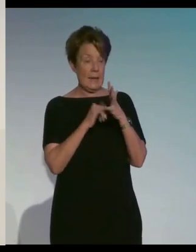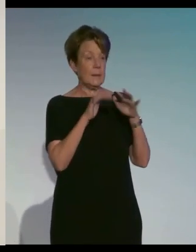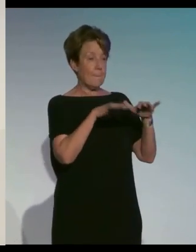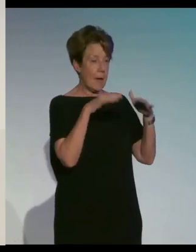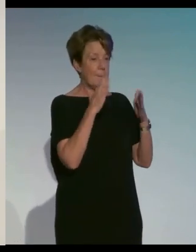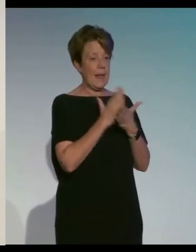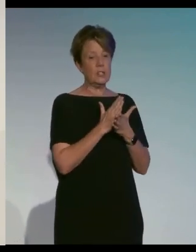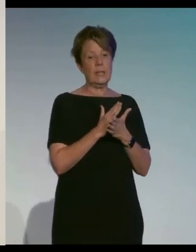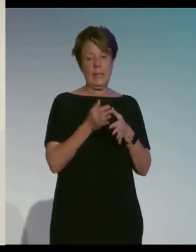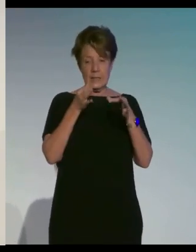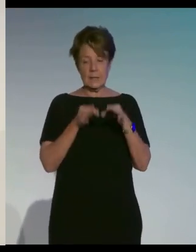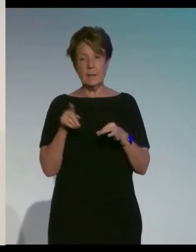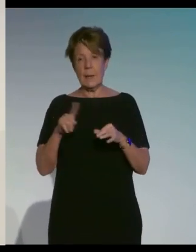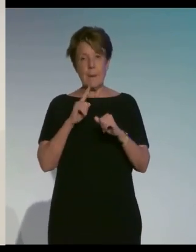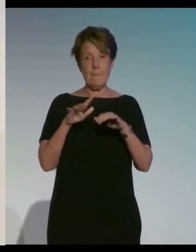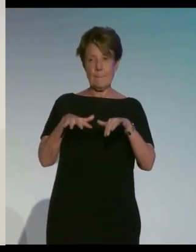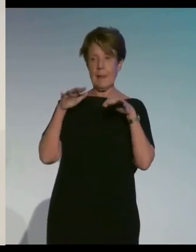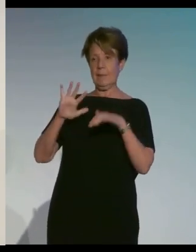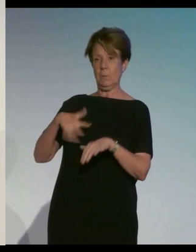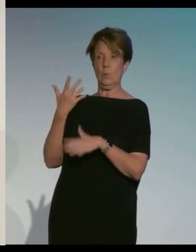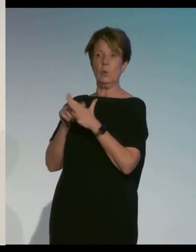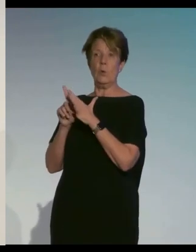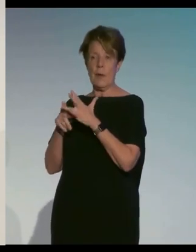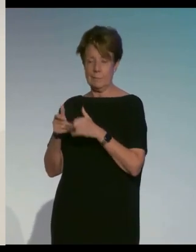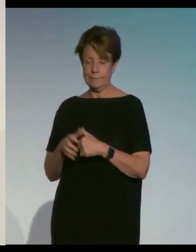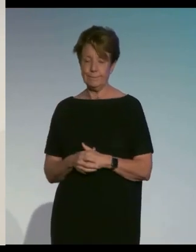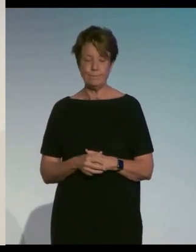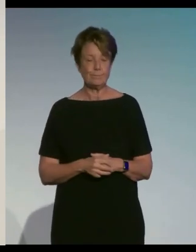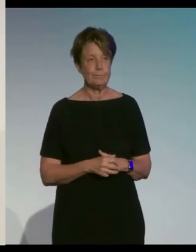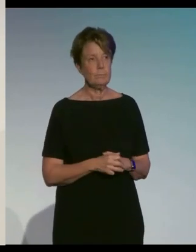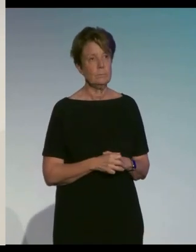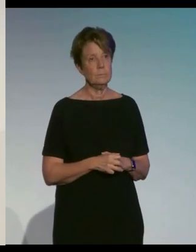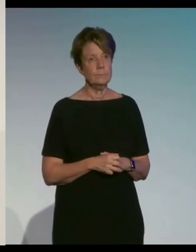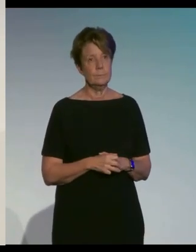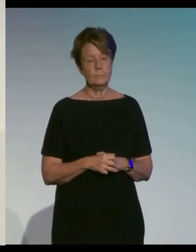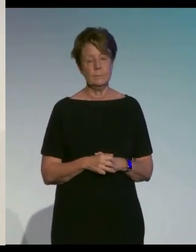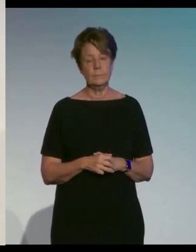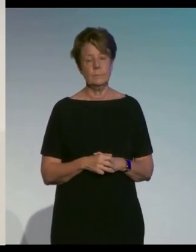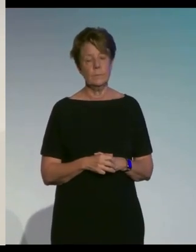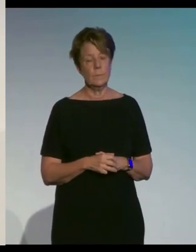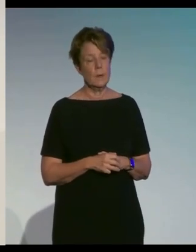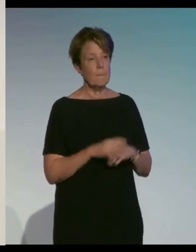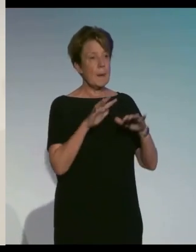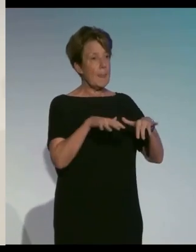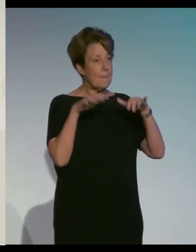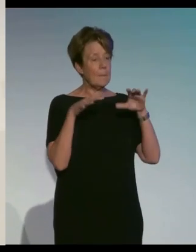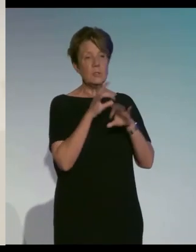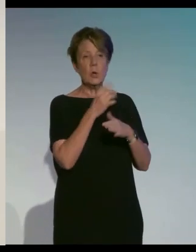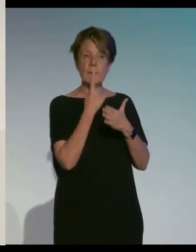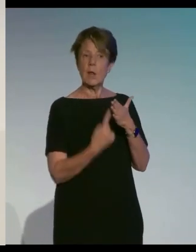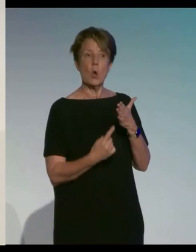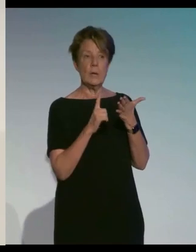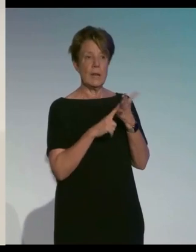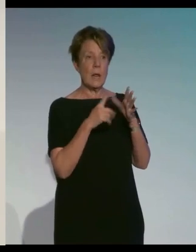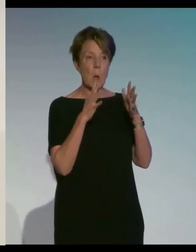and Parliament is resistant to doing that. But the answer to that is the Parliament isn't the only lawmaker.